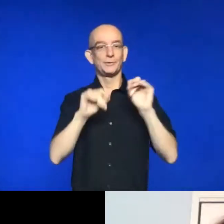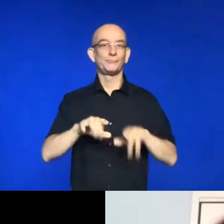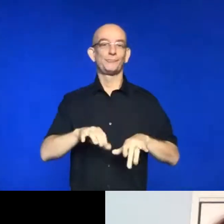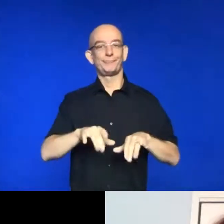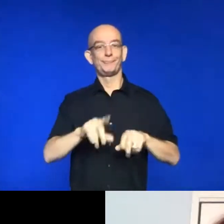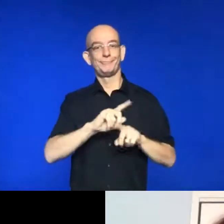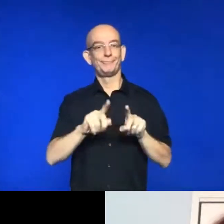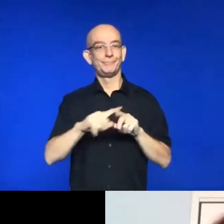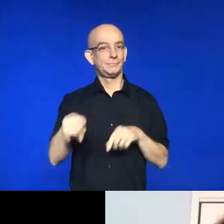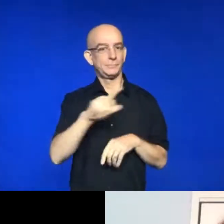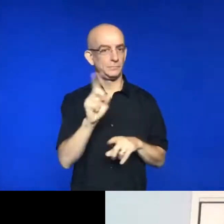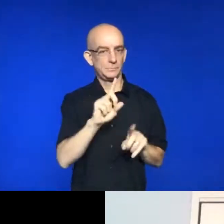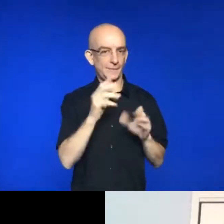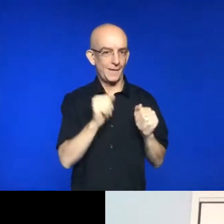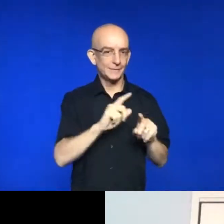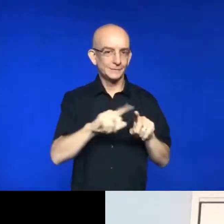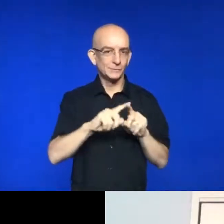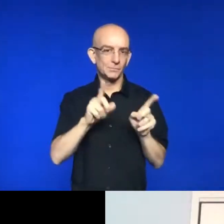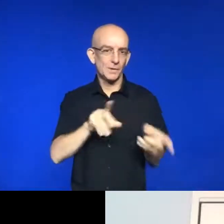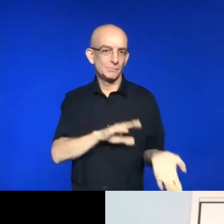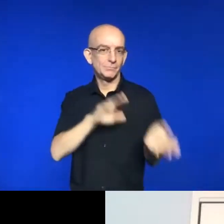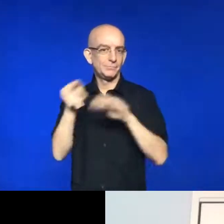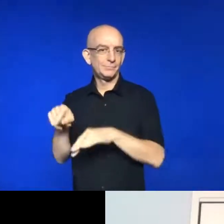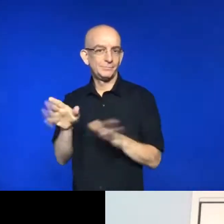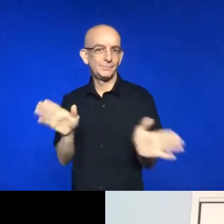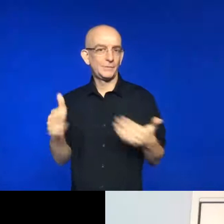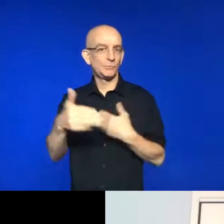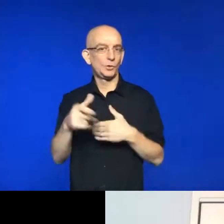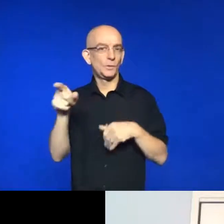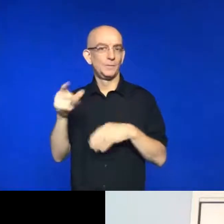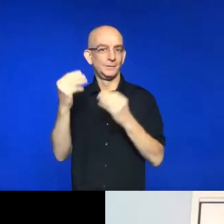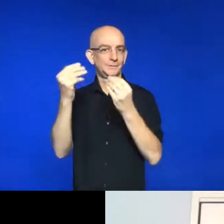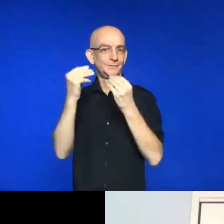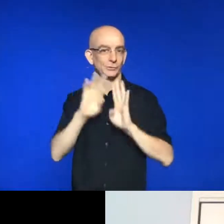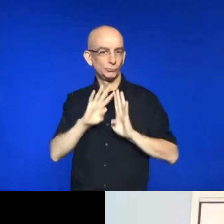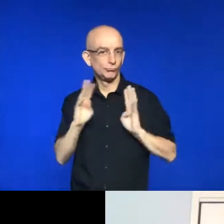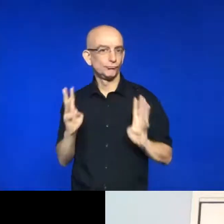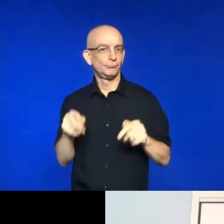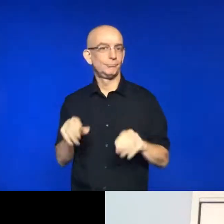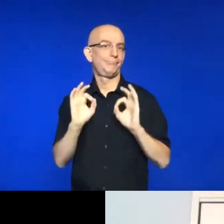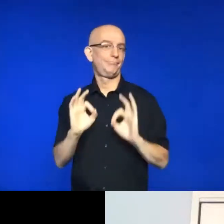even a virtual way. Absolutely. So I think the fundamental thing about universal